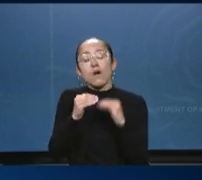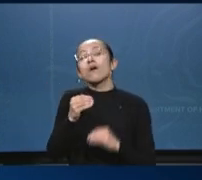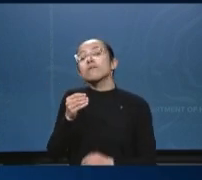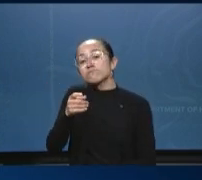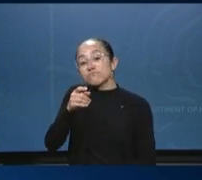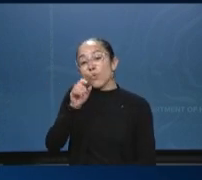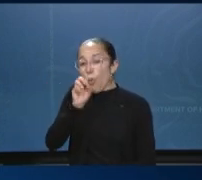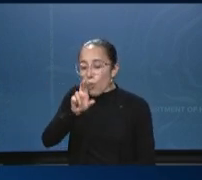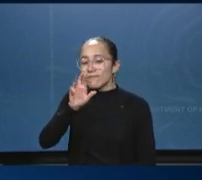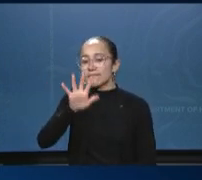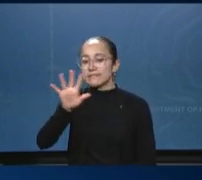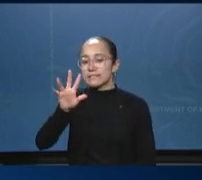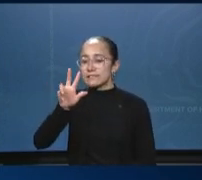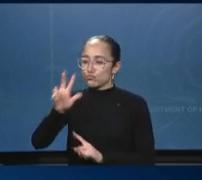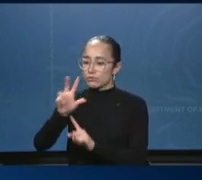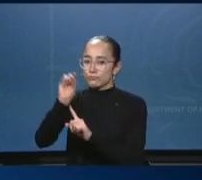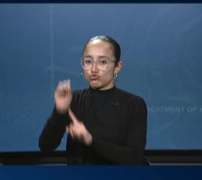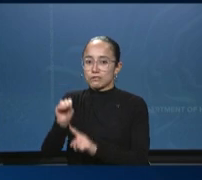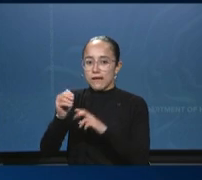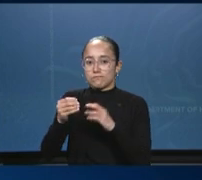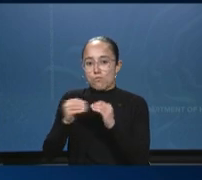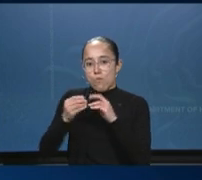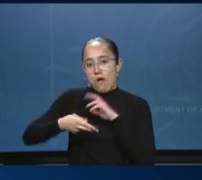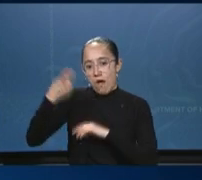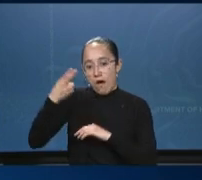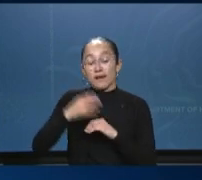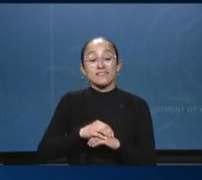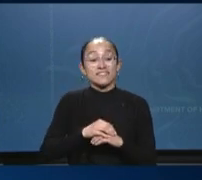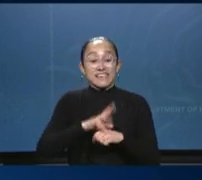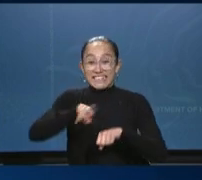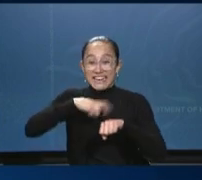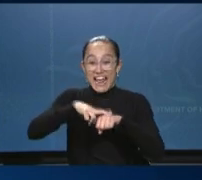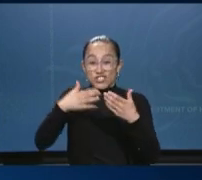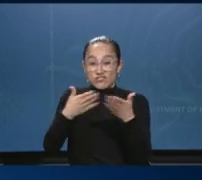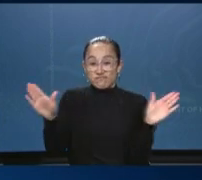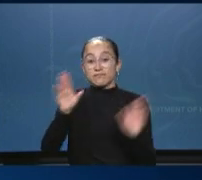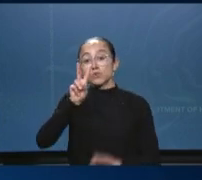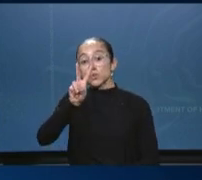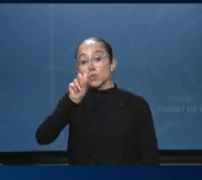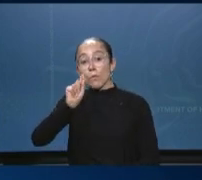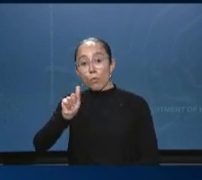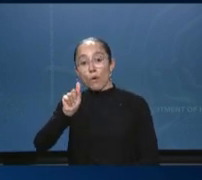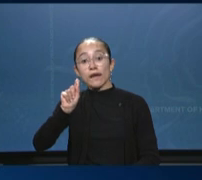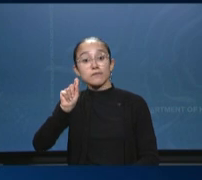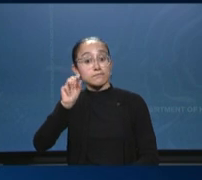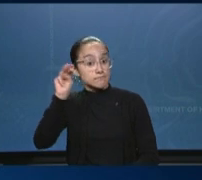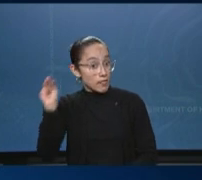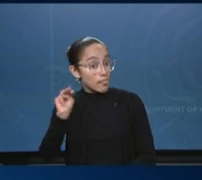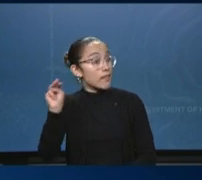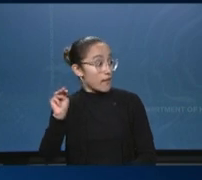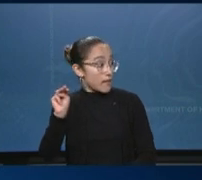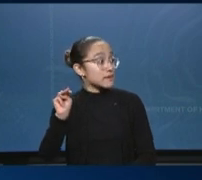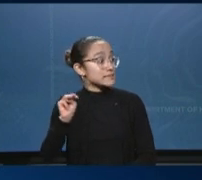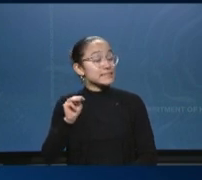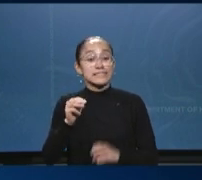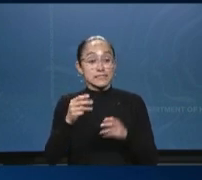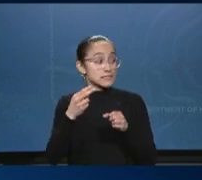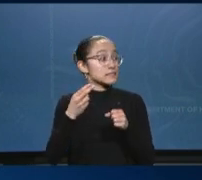53% higher. Nationwide, 2 million more consumers are receiving tax credit savings